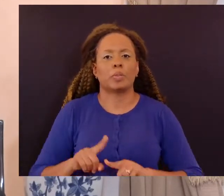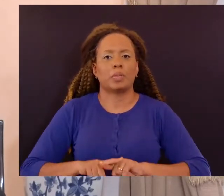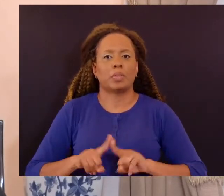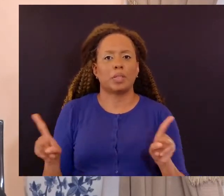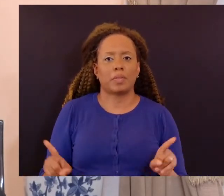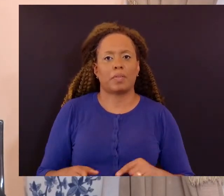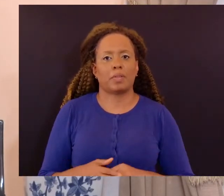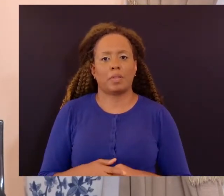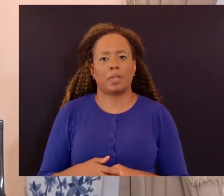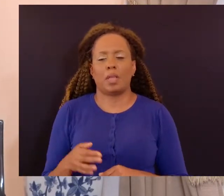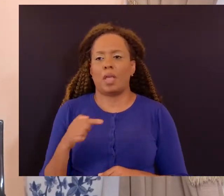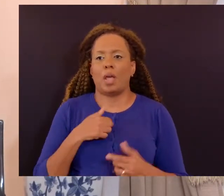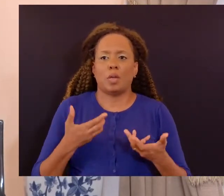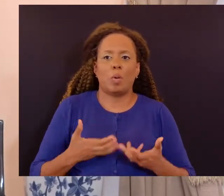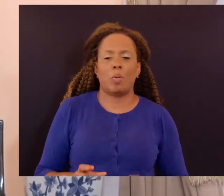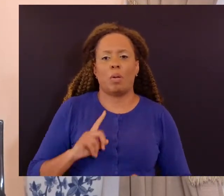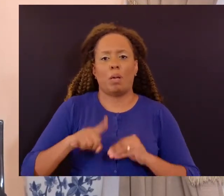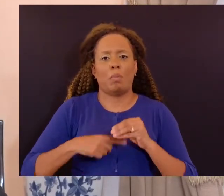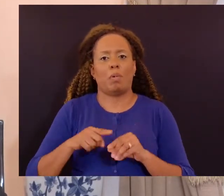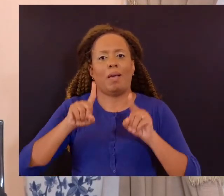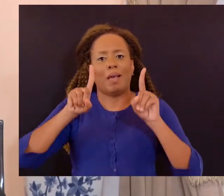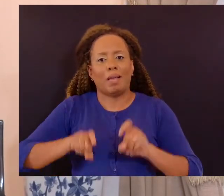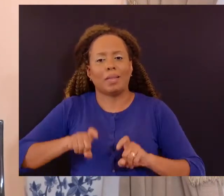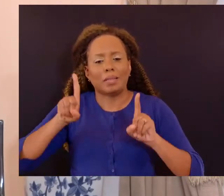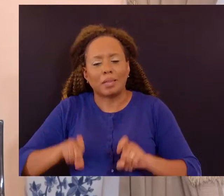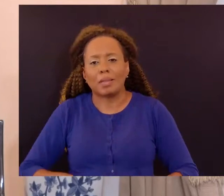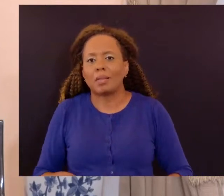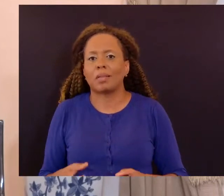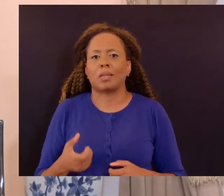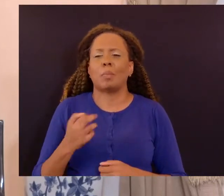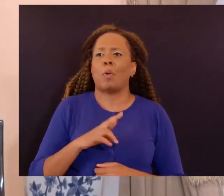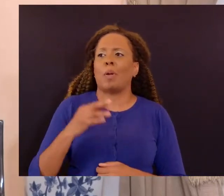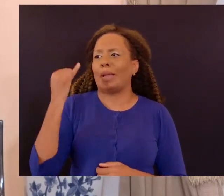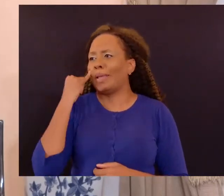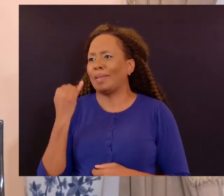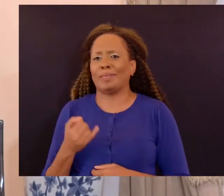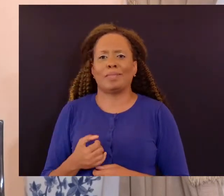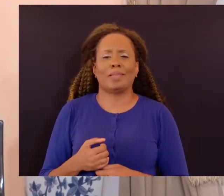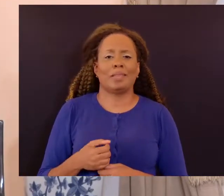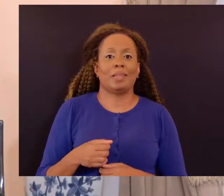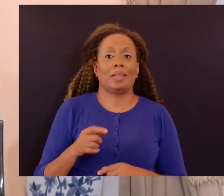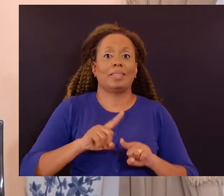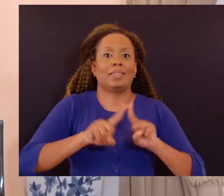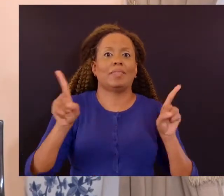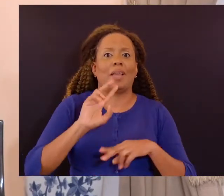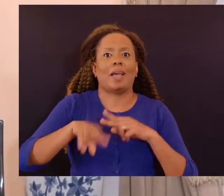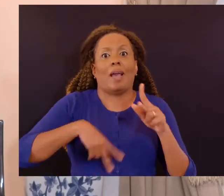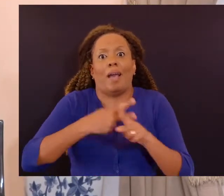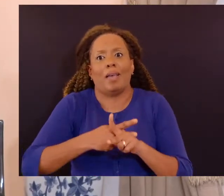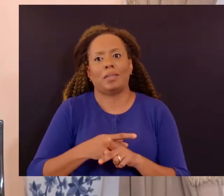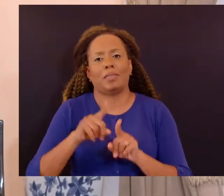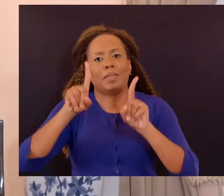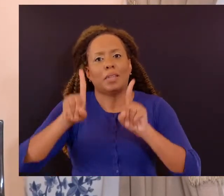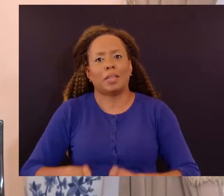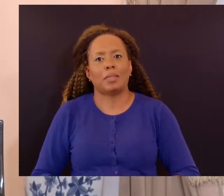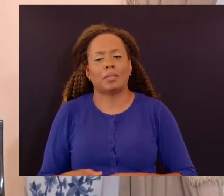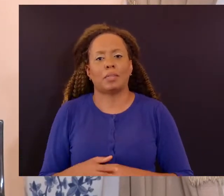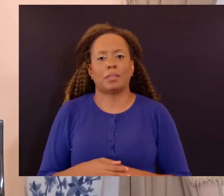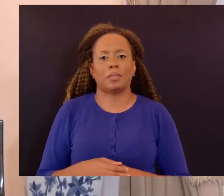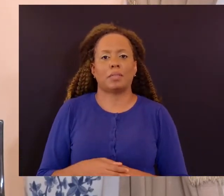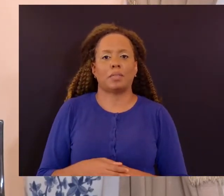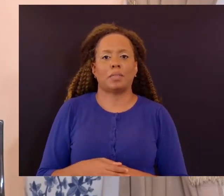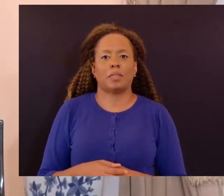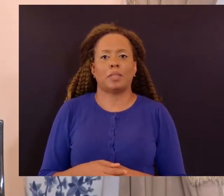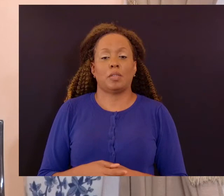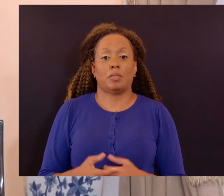conversation not be about an examination and the abolition or whether it come in a different form. We have serious issues